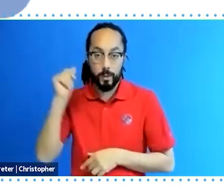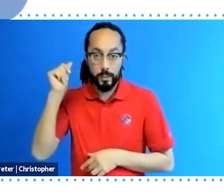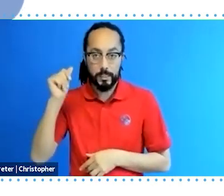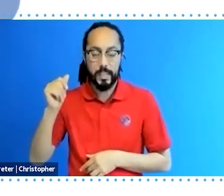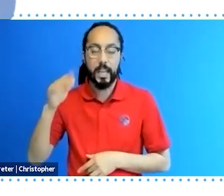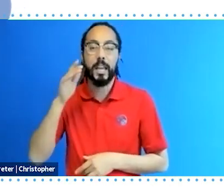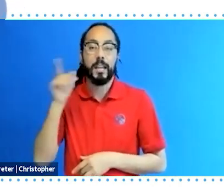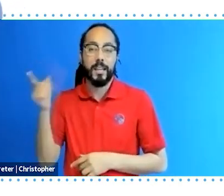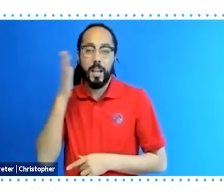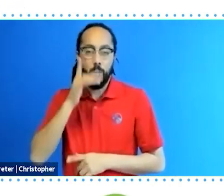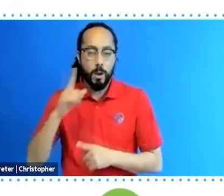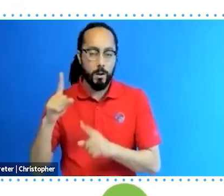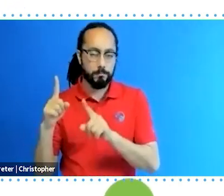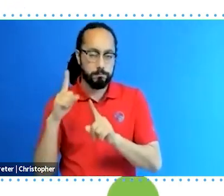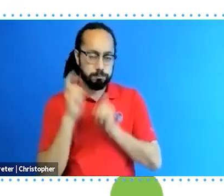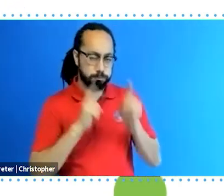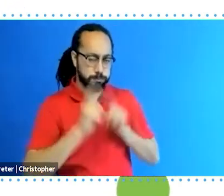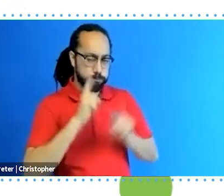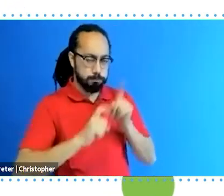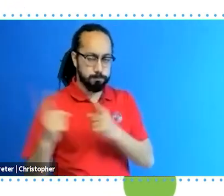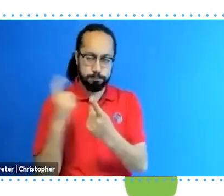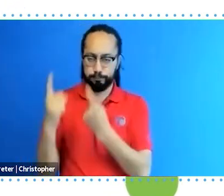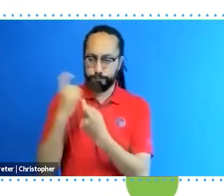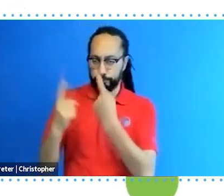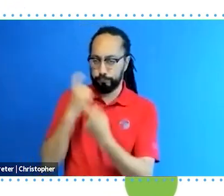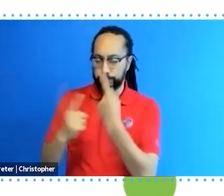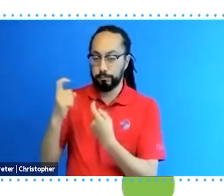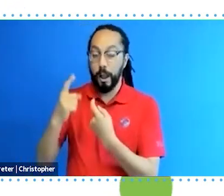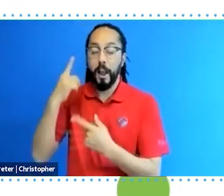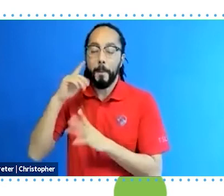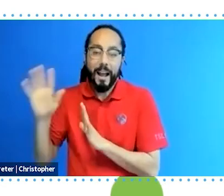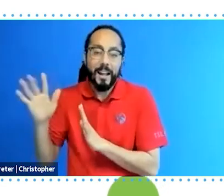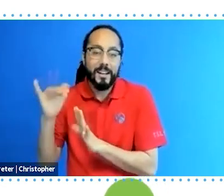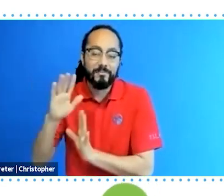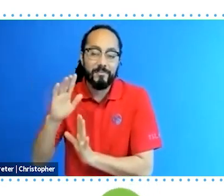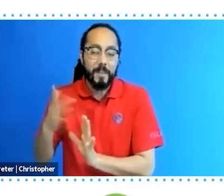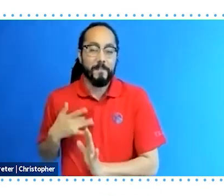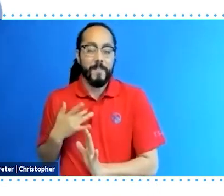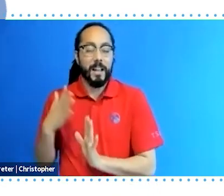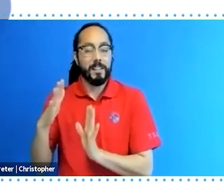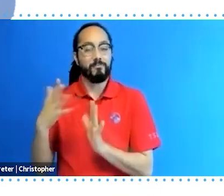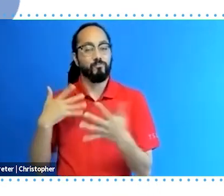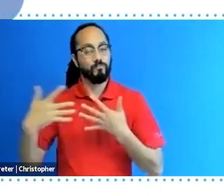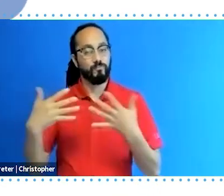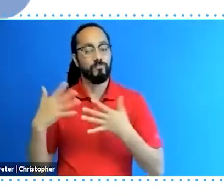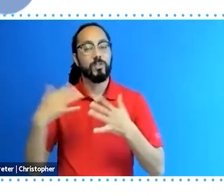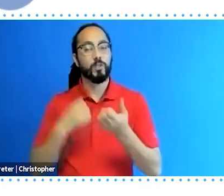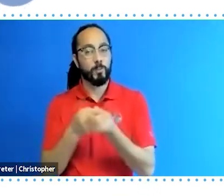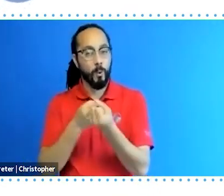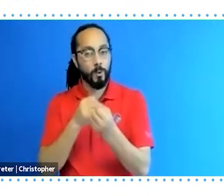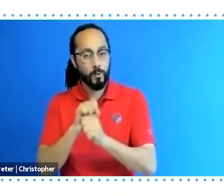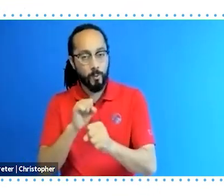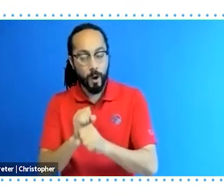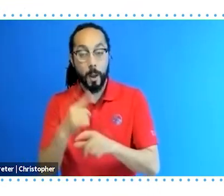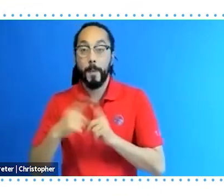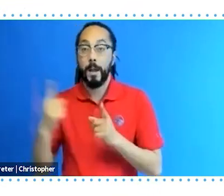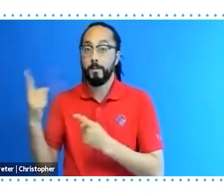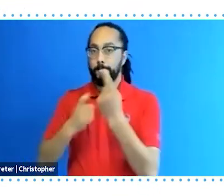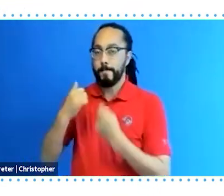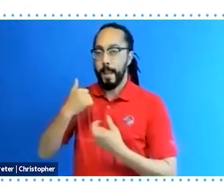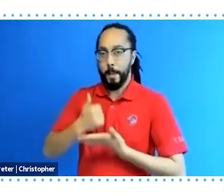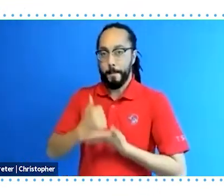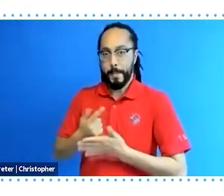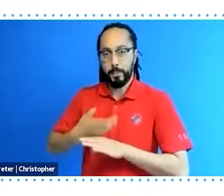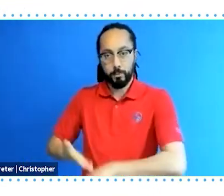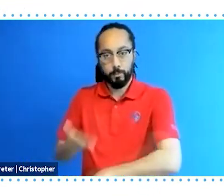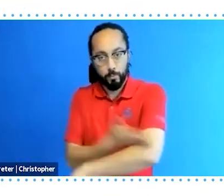in the spirit of supporting the work and really allowing us also to reflect on it and hopefully improve as